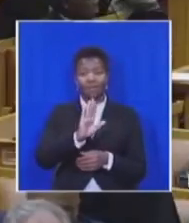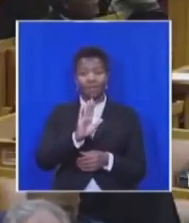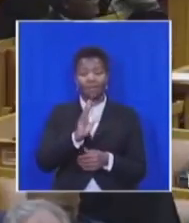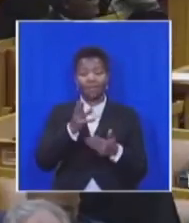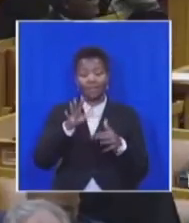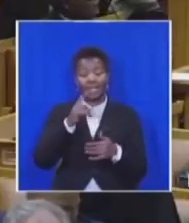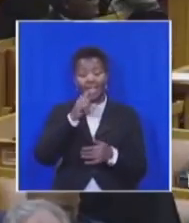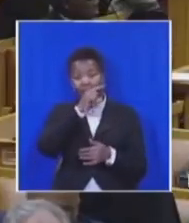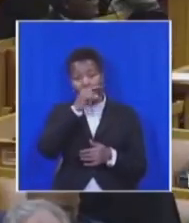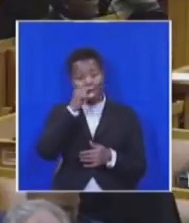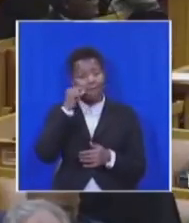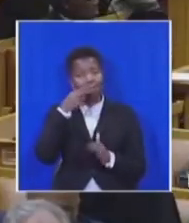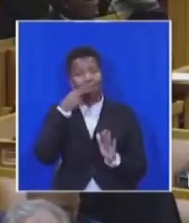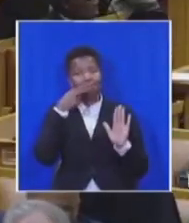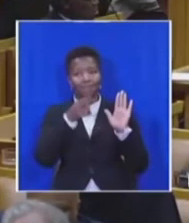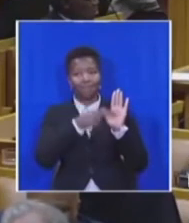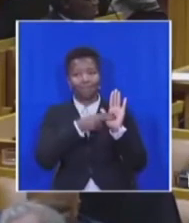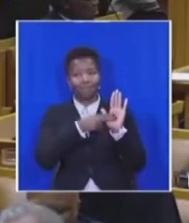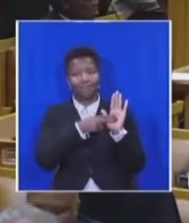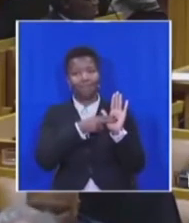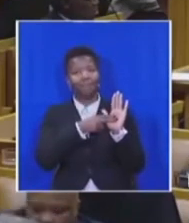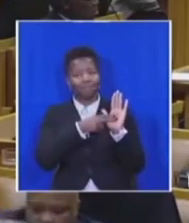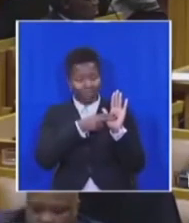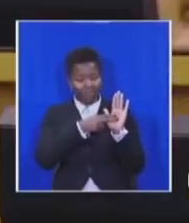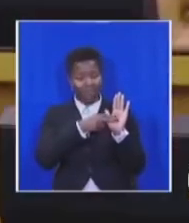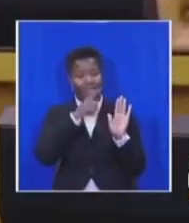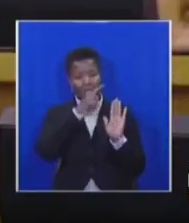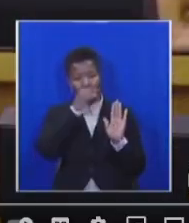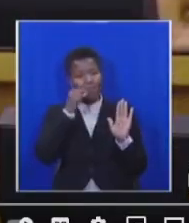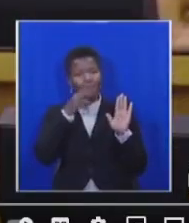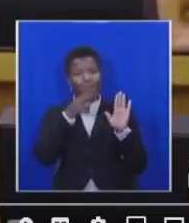given me that name. And I have